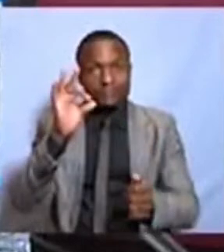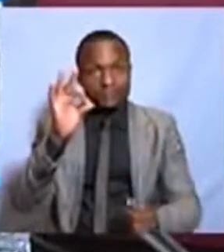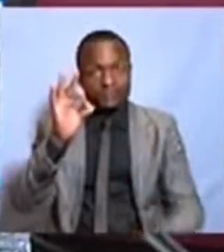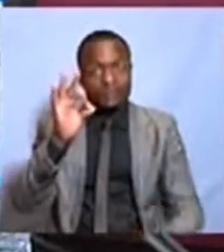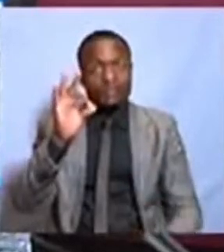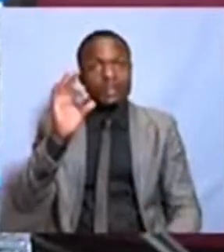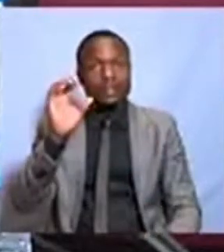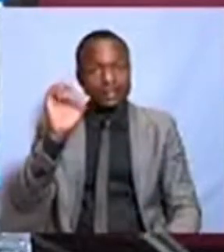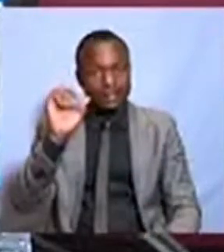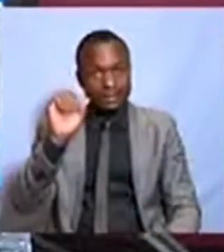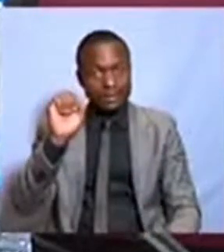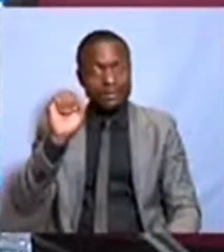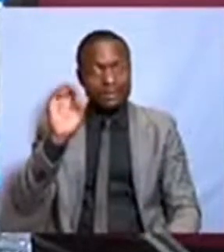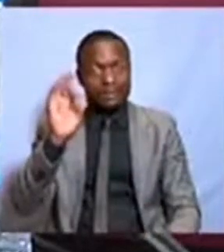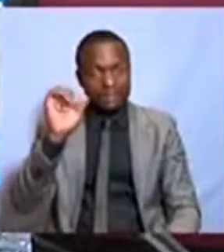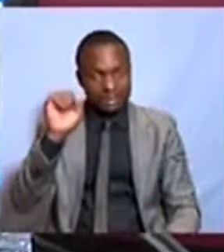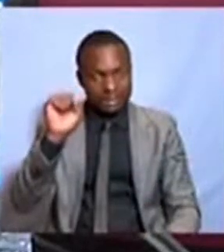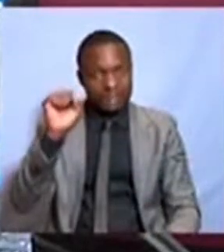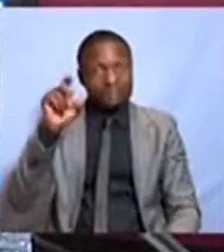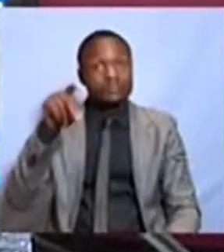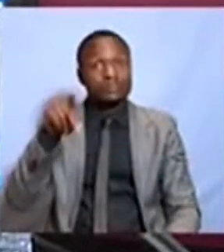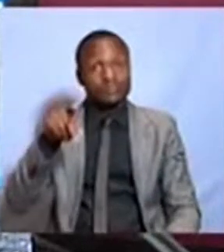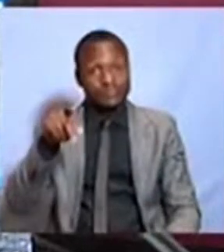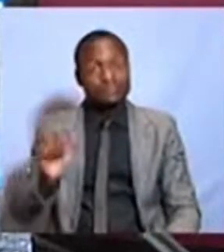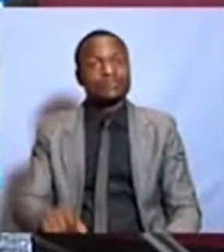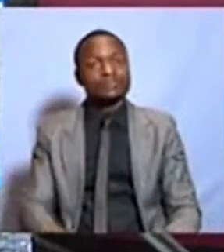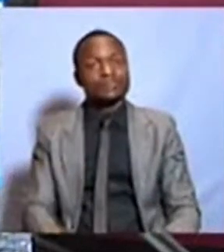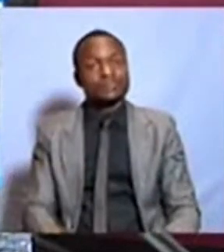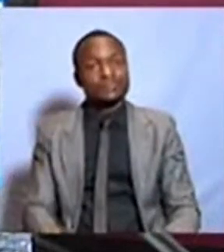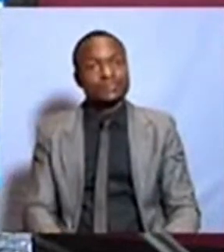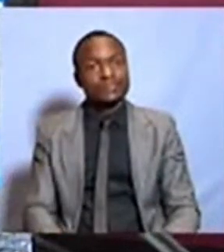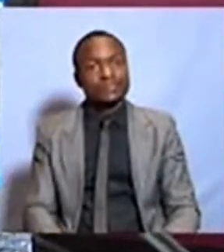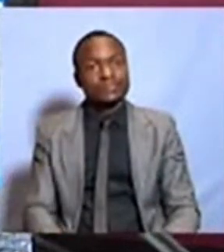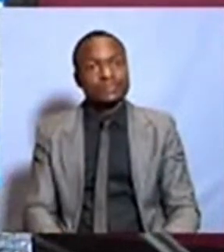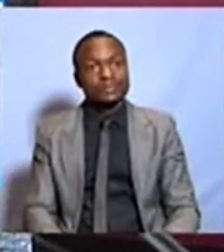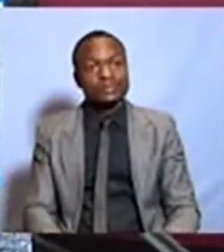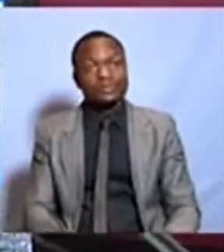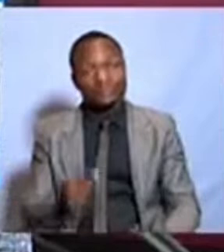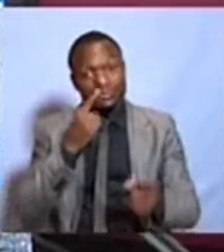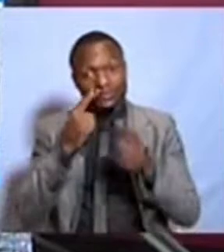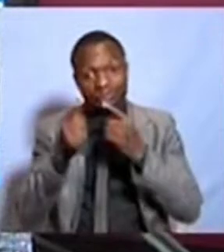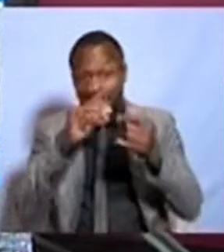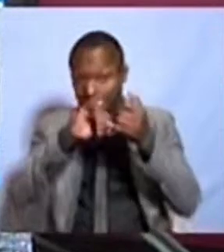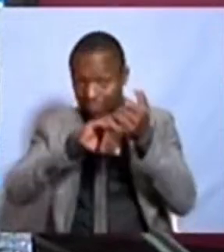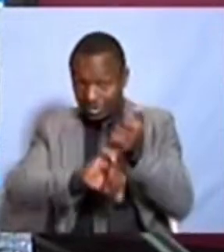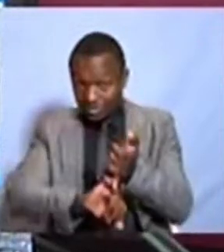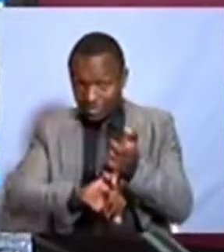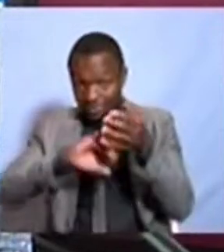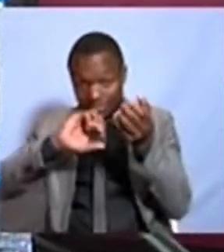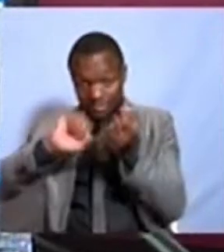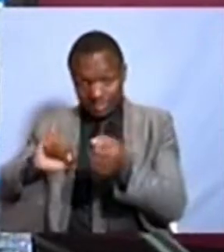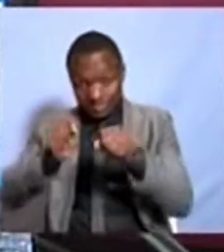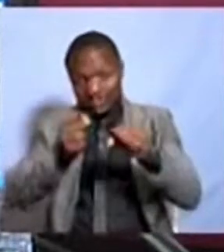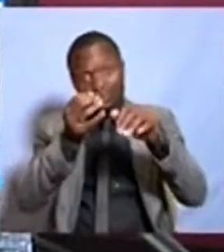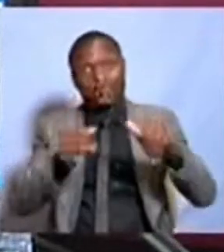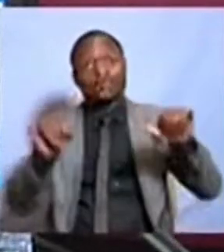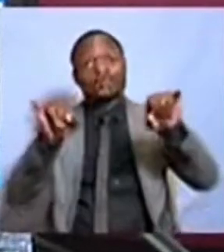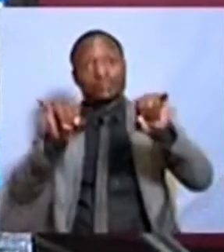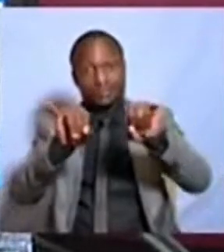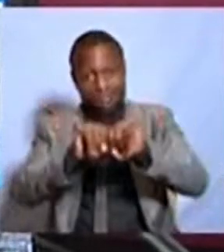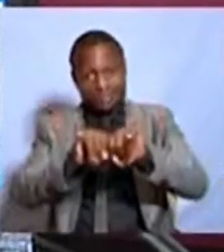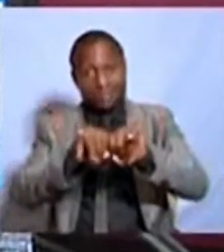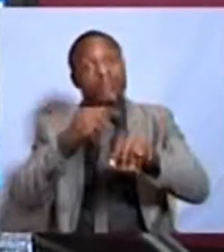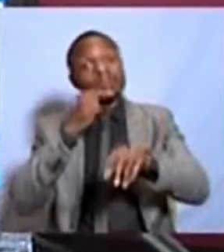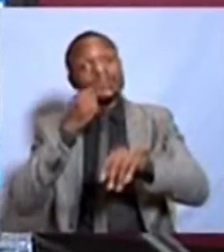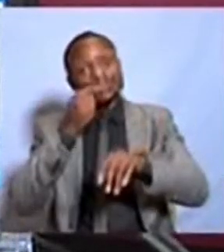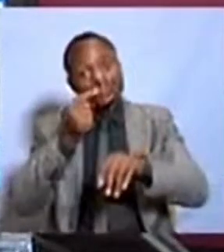speaking to the same thing. Like I was saying, social protection is a key. I think that's been mentioned